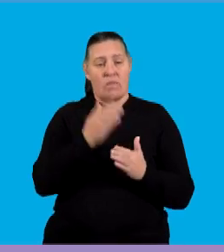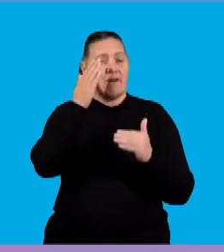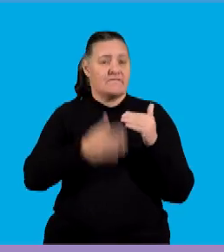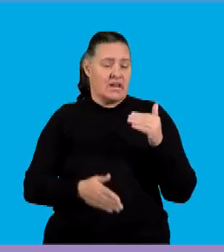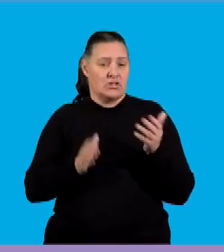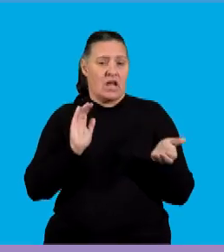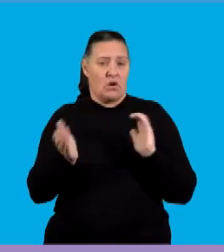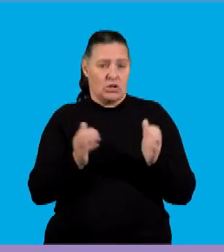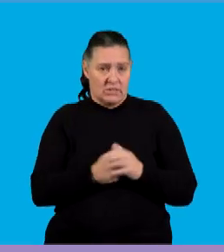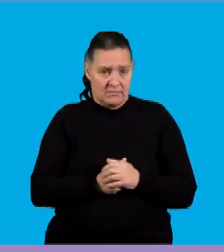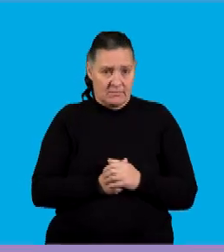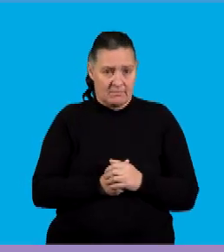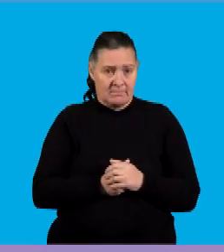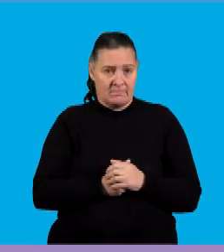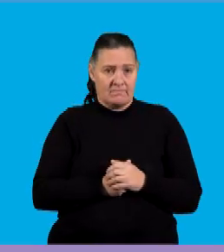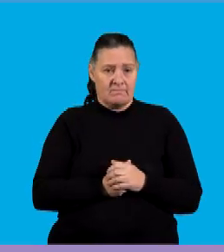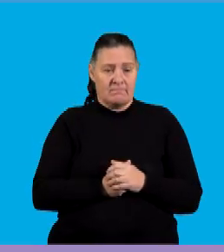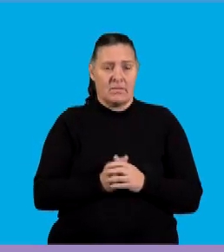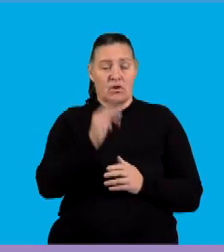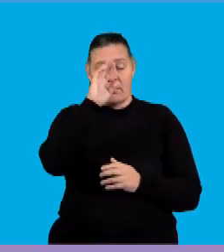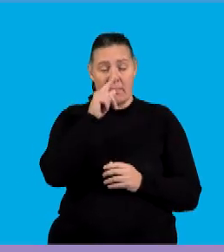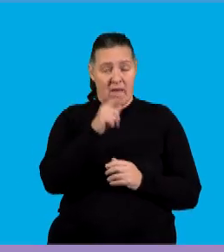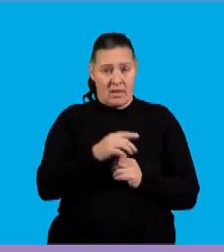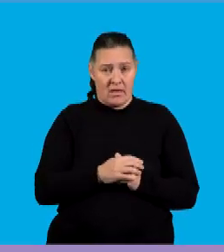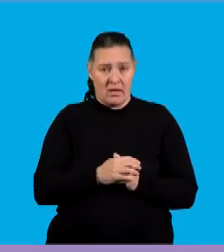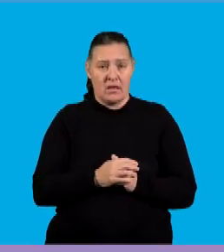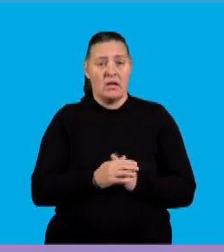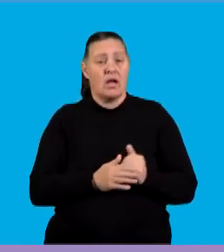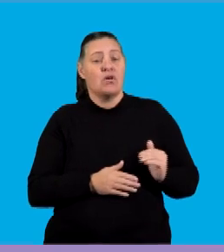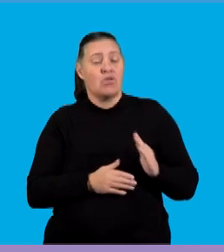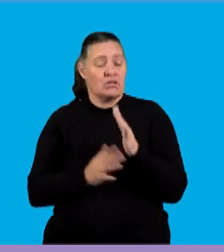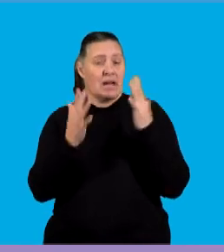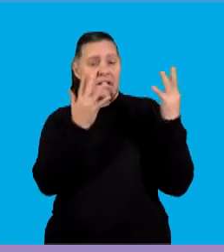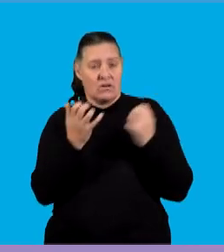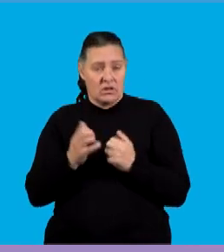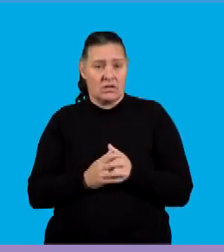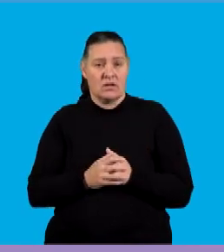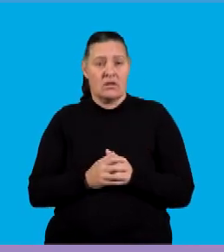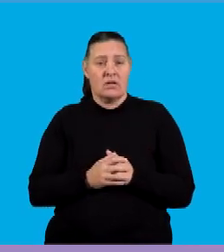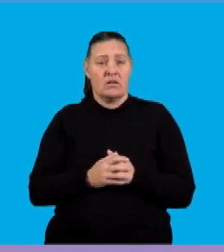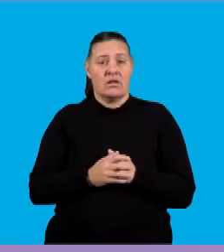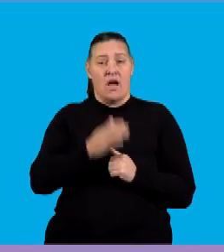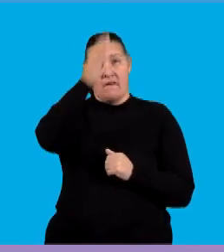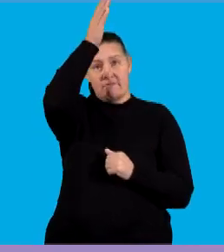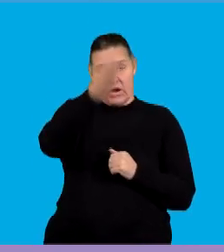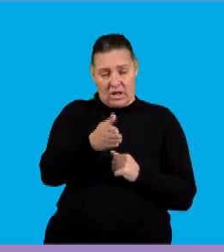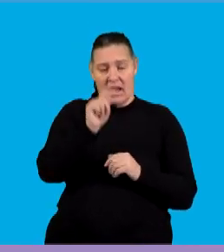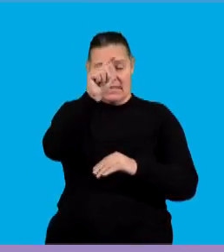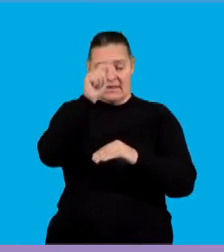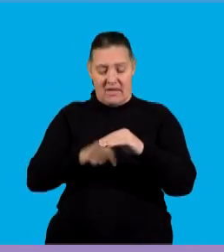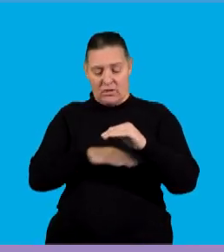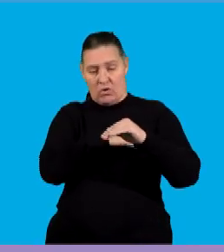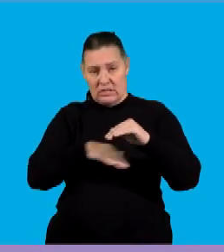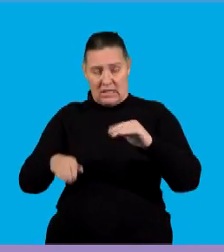equation there. So remember, the gradient is calculating using the vertical change divided by the horizontal change.